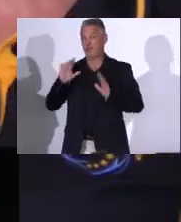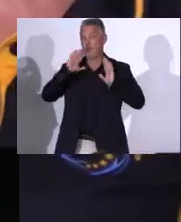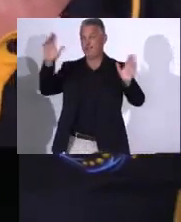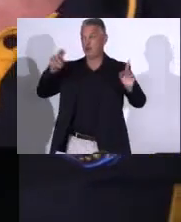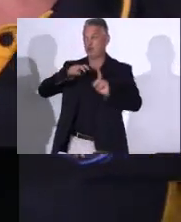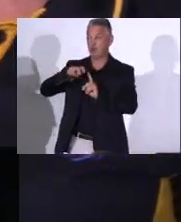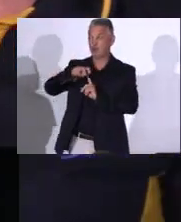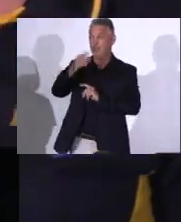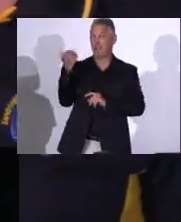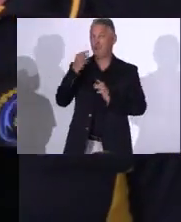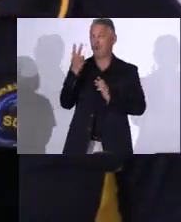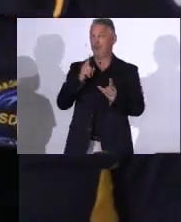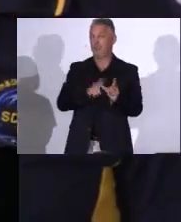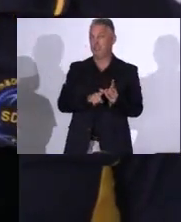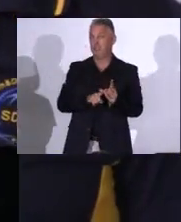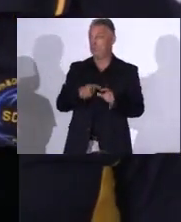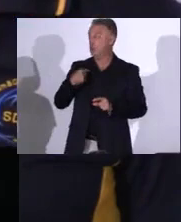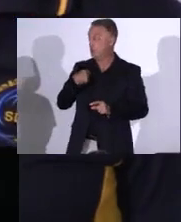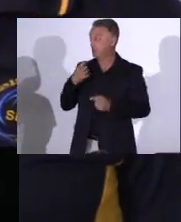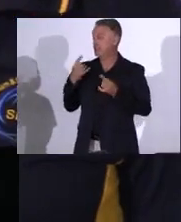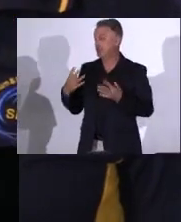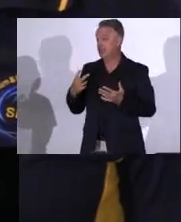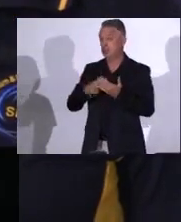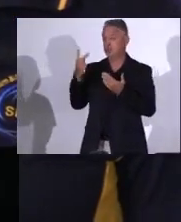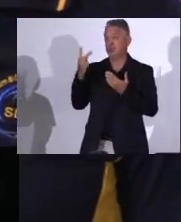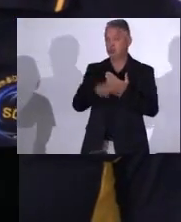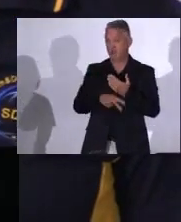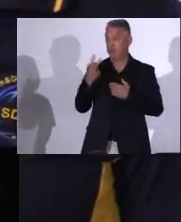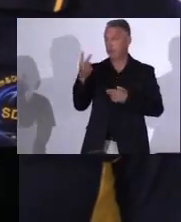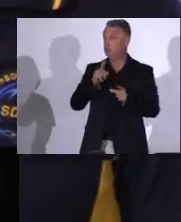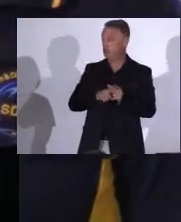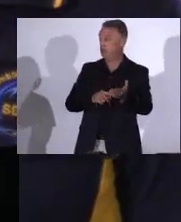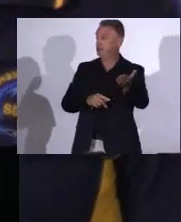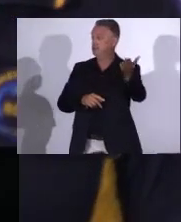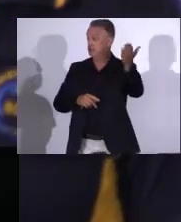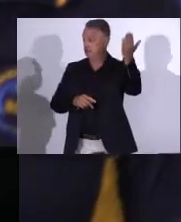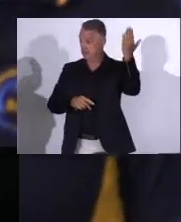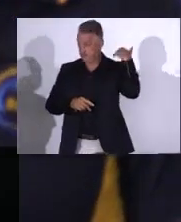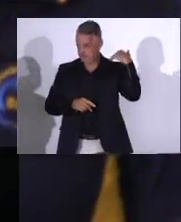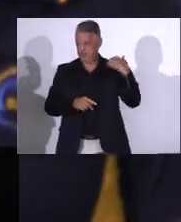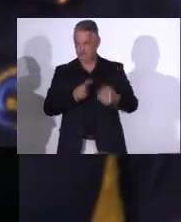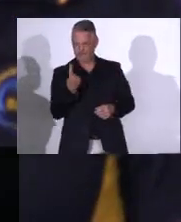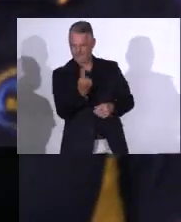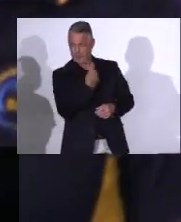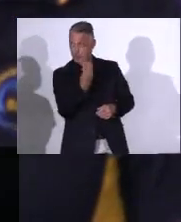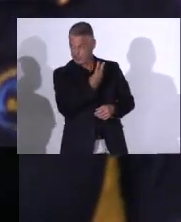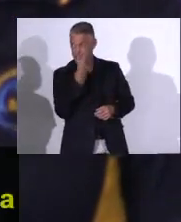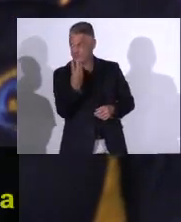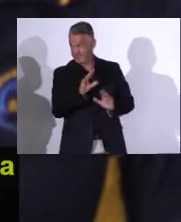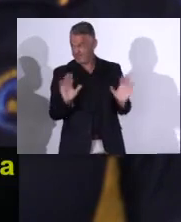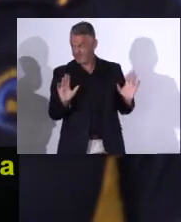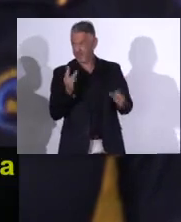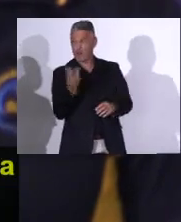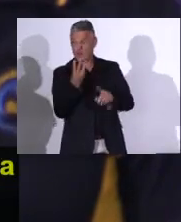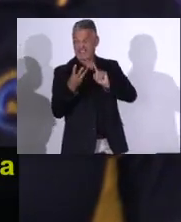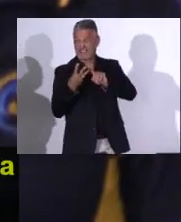last 2 years. So we started our program 2 years ago with a group of three of us. Unfortunately,